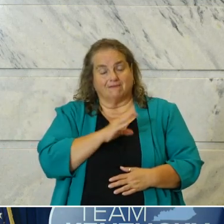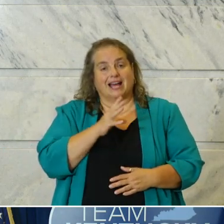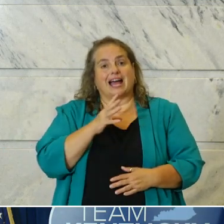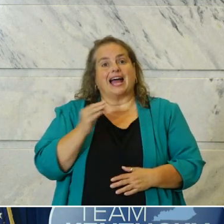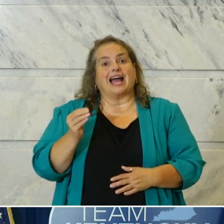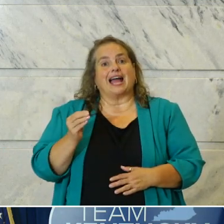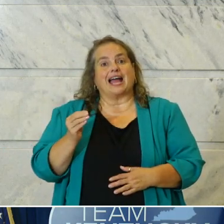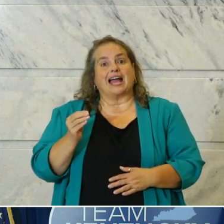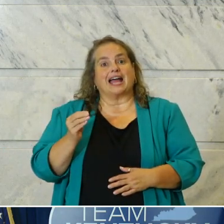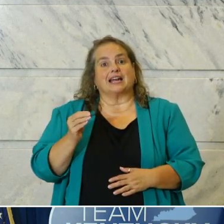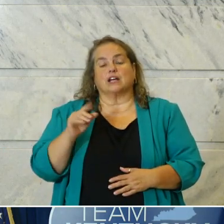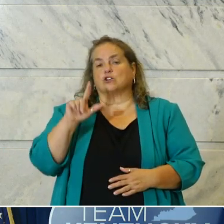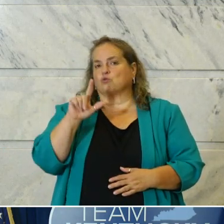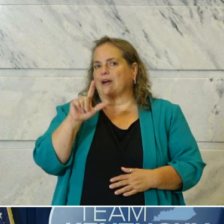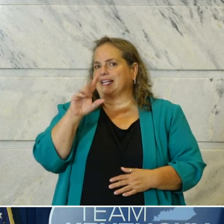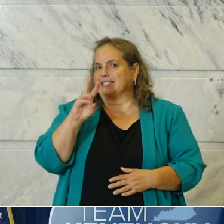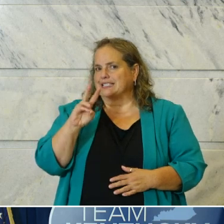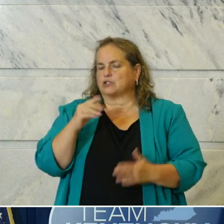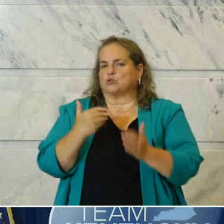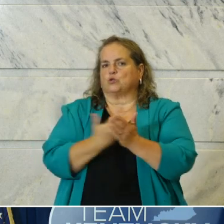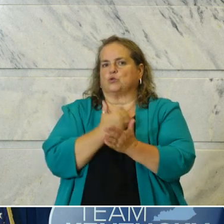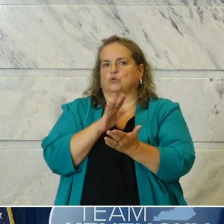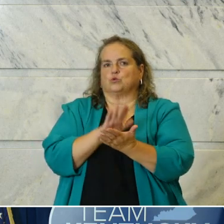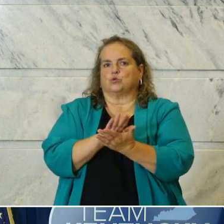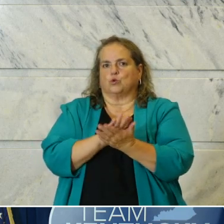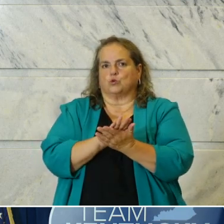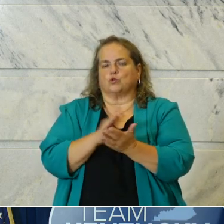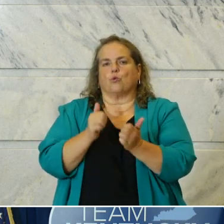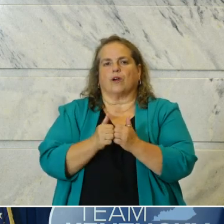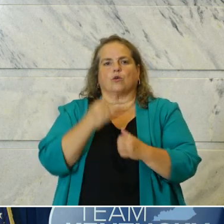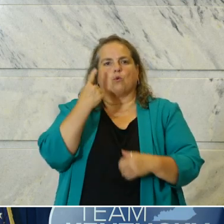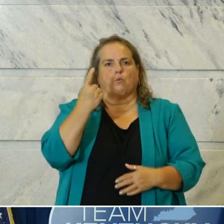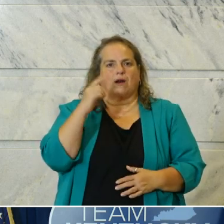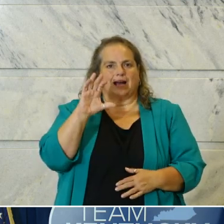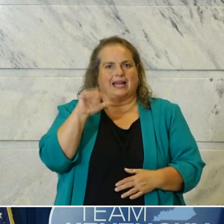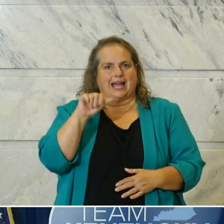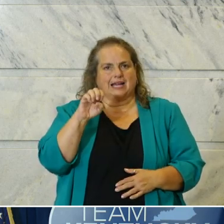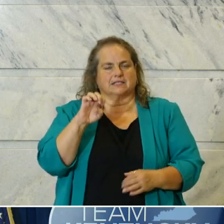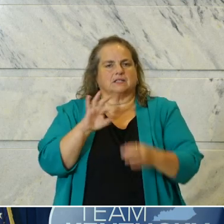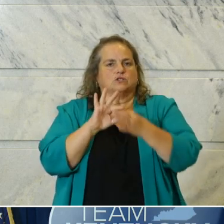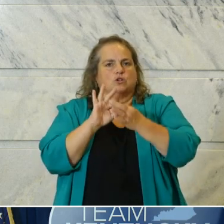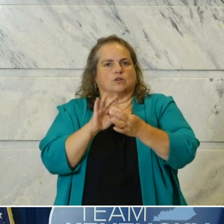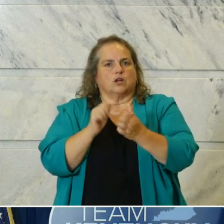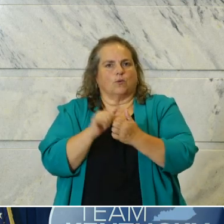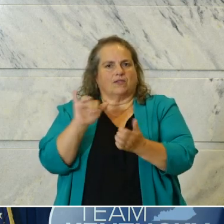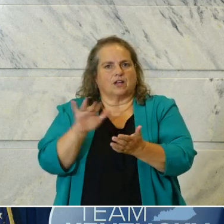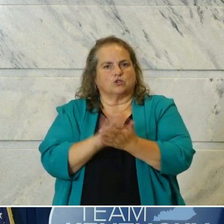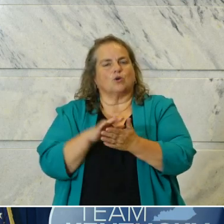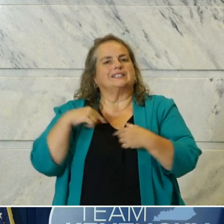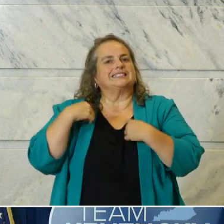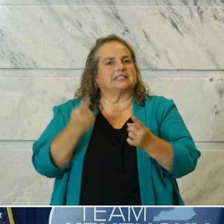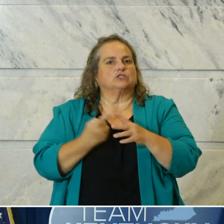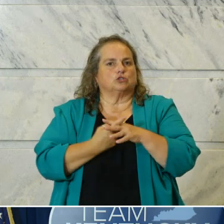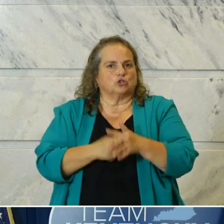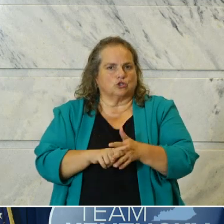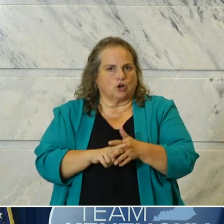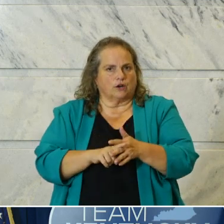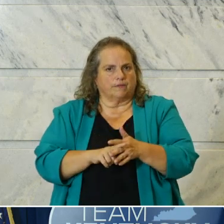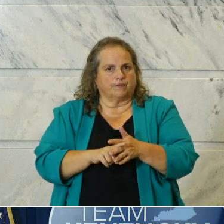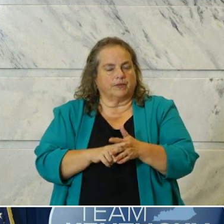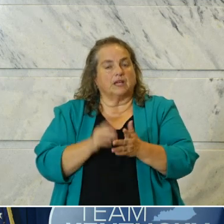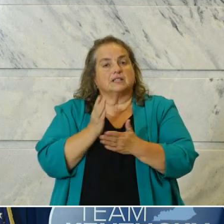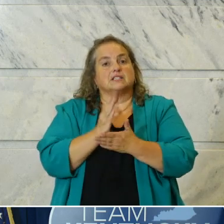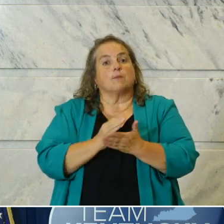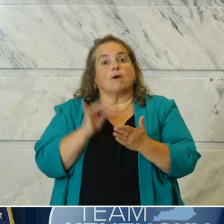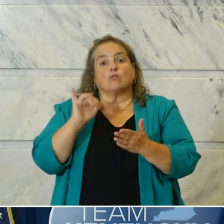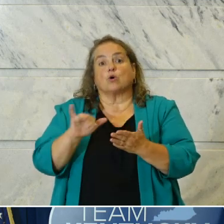and 26 new schools with at least one case associated with them. That is since the start. Some of those